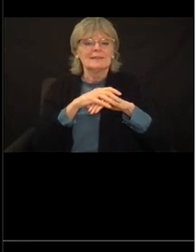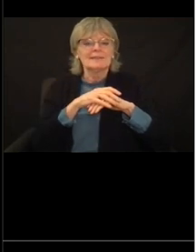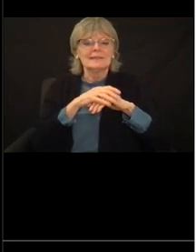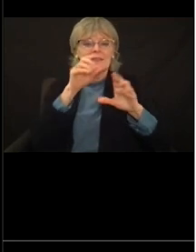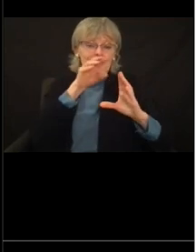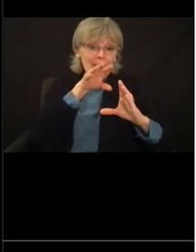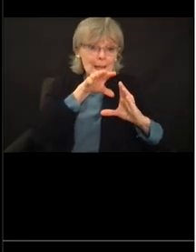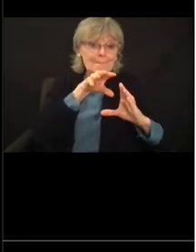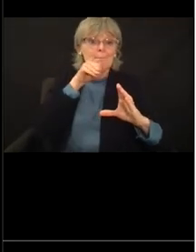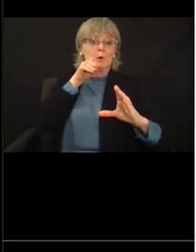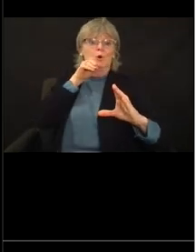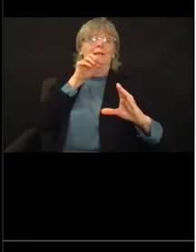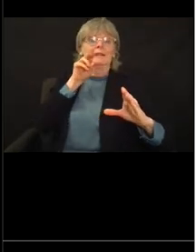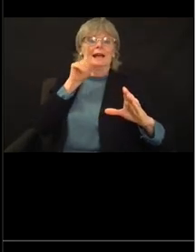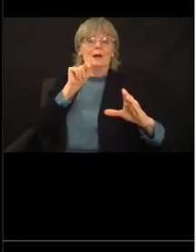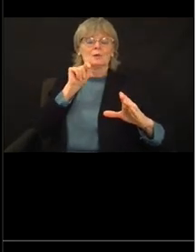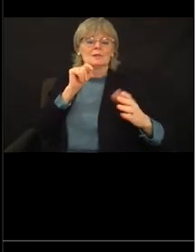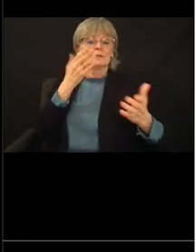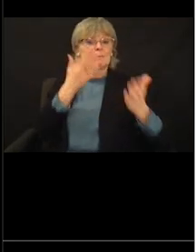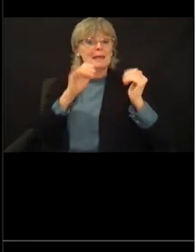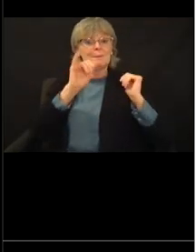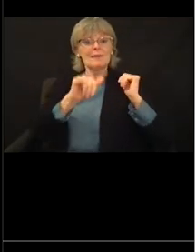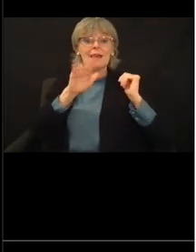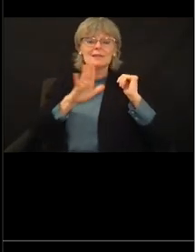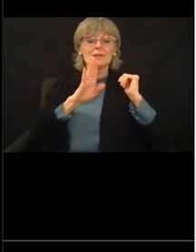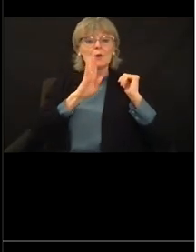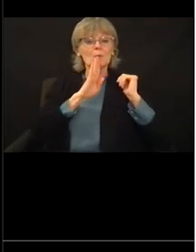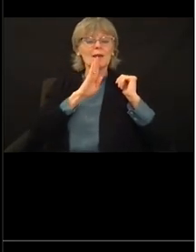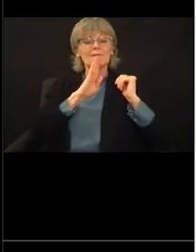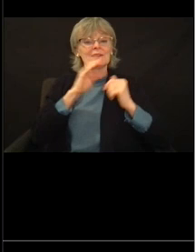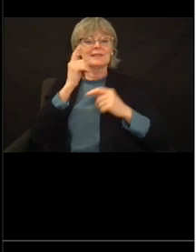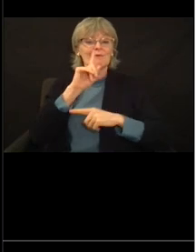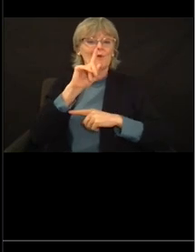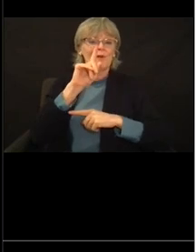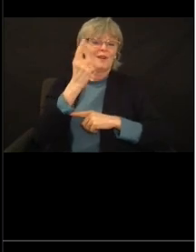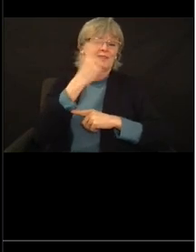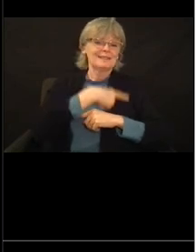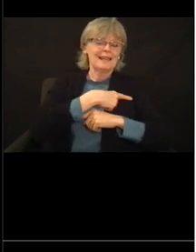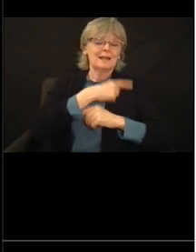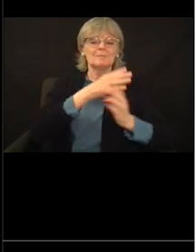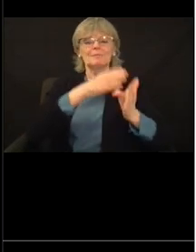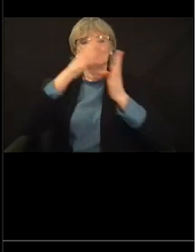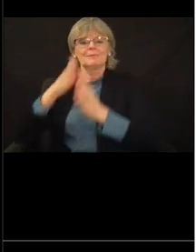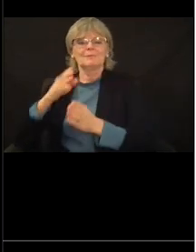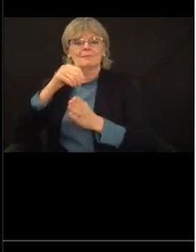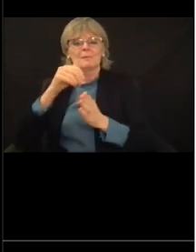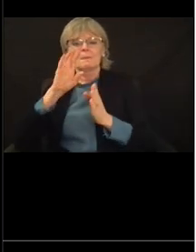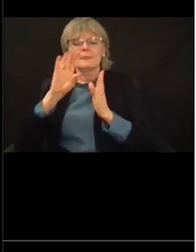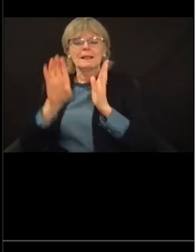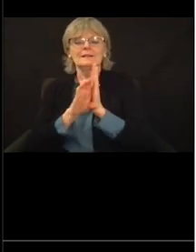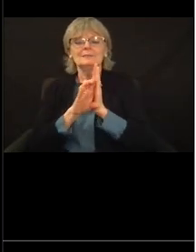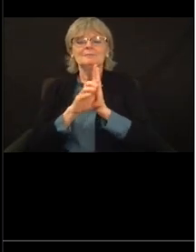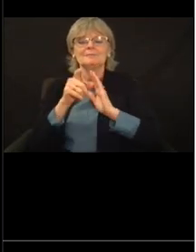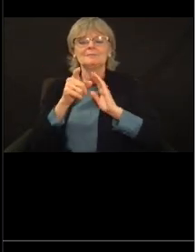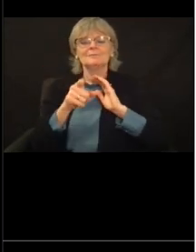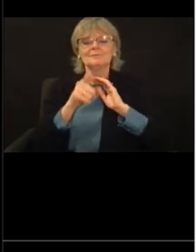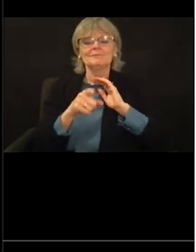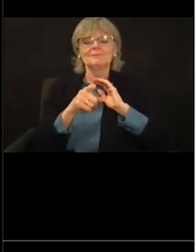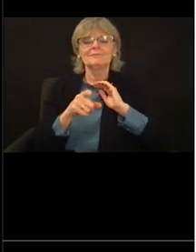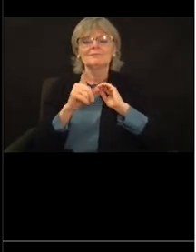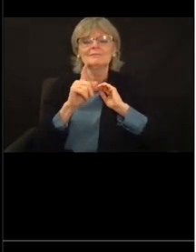how they get maybe their breakfast for the day. And then on the right here, we have another one of our patients, and it's